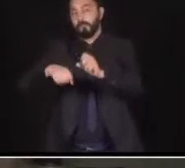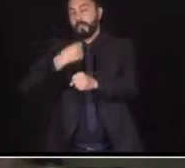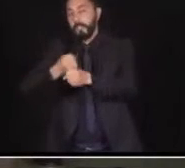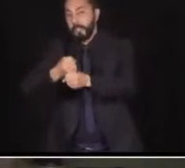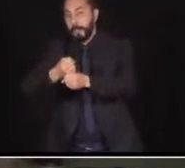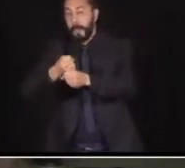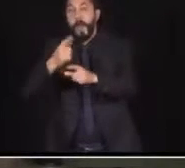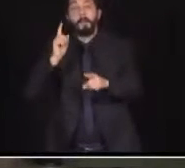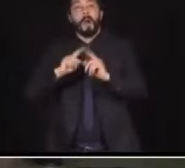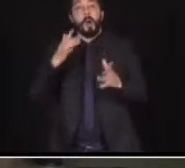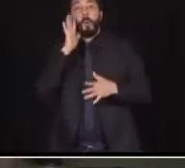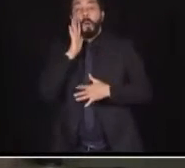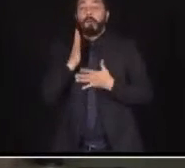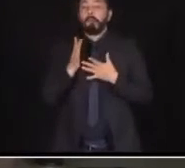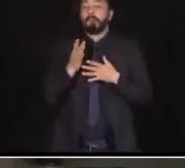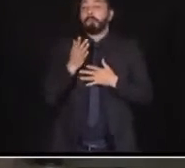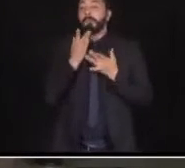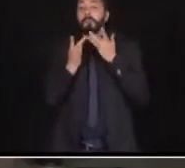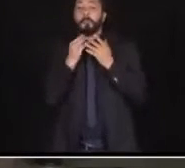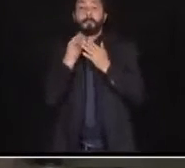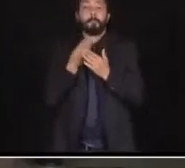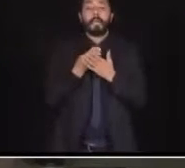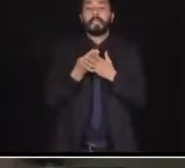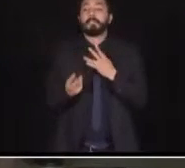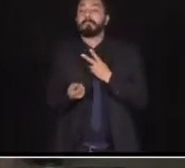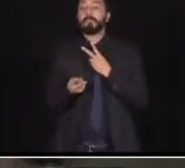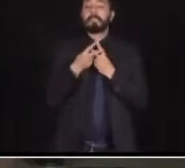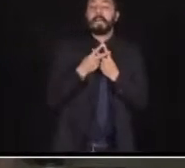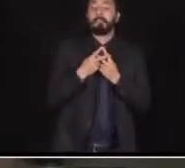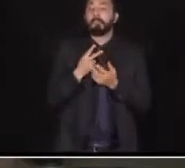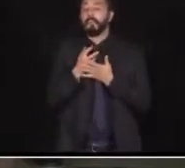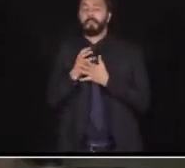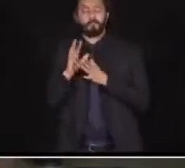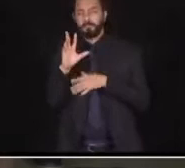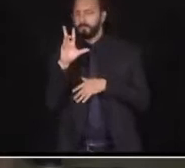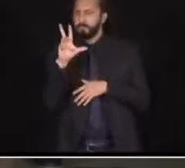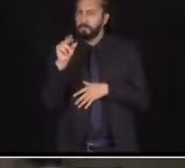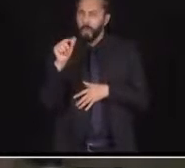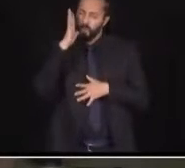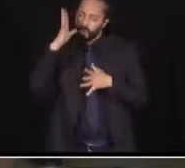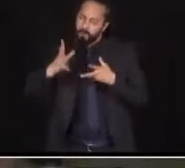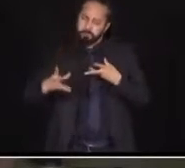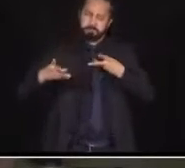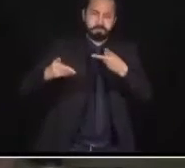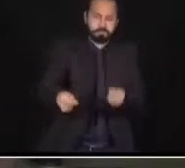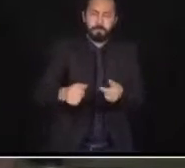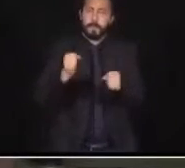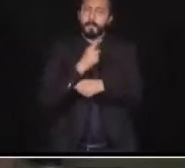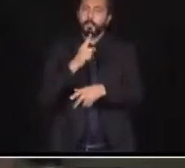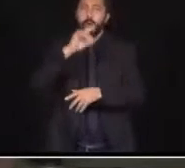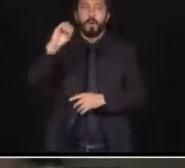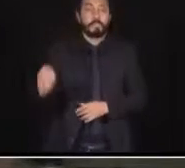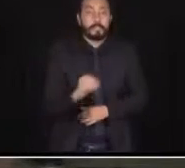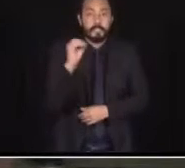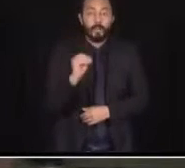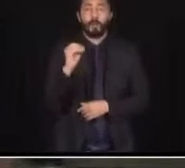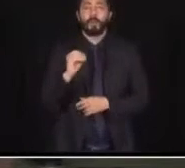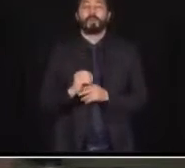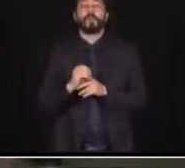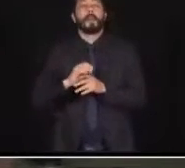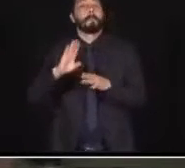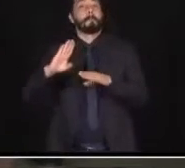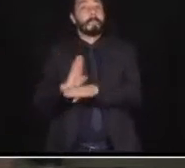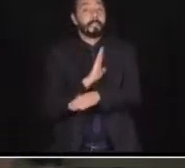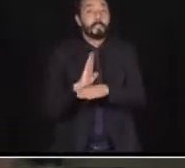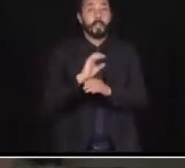are going to spare no expense to make sure the people of Ontario, the families of Ontario, the businesses of Ontario